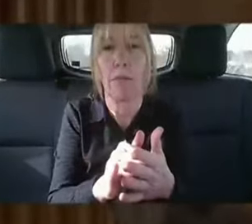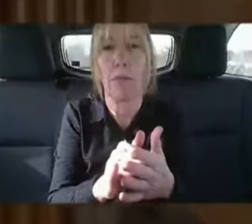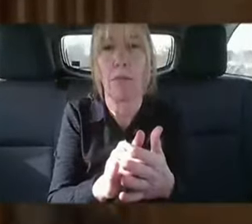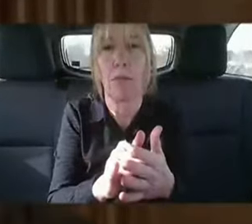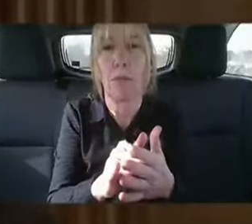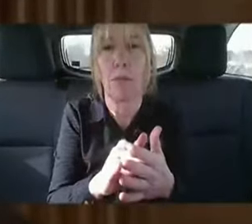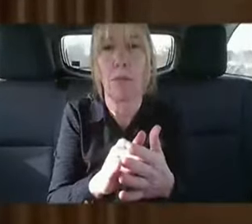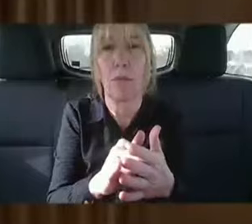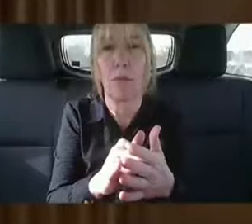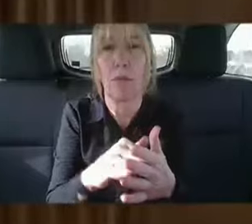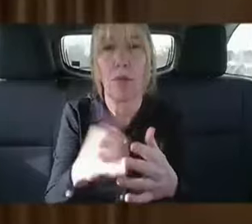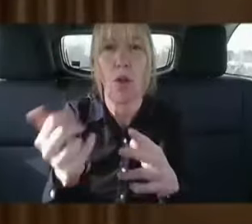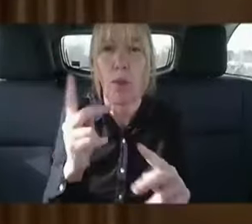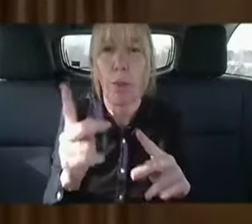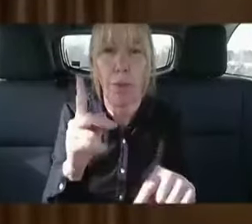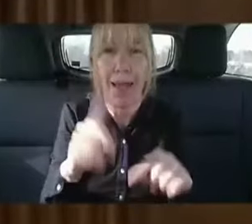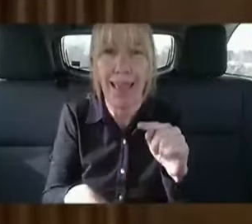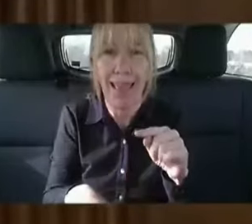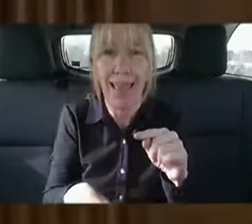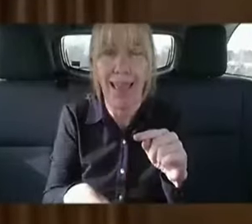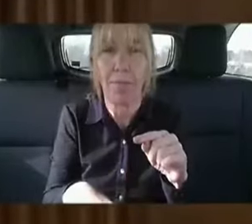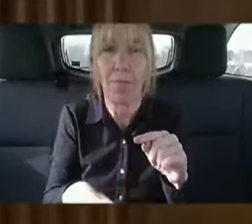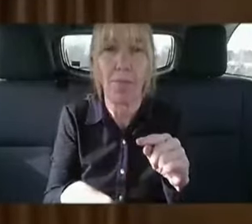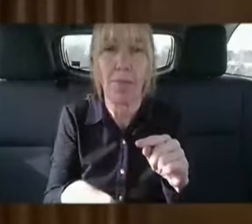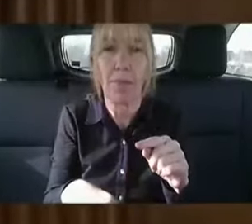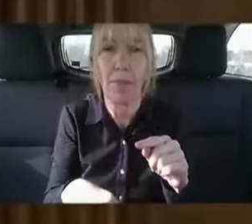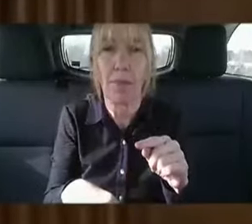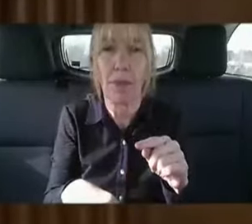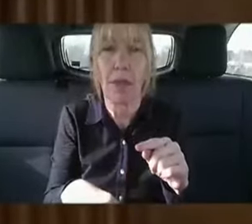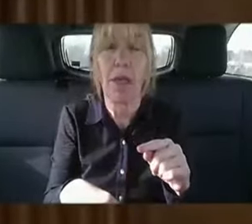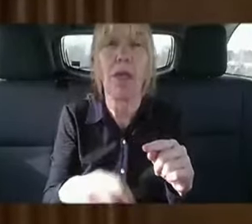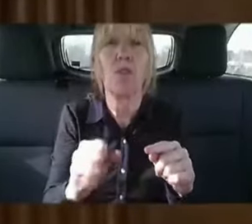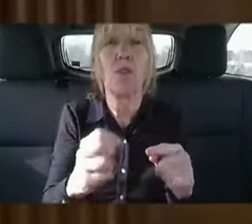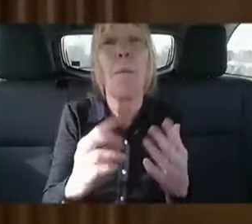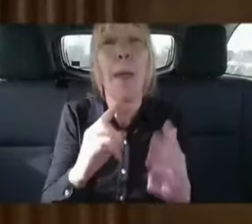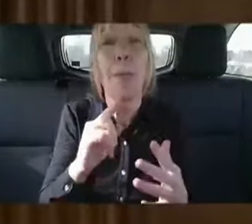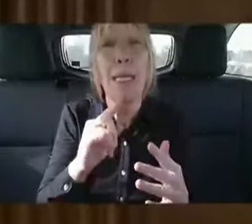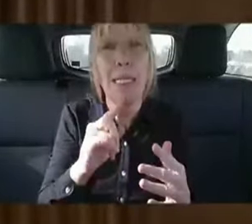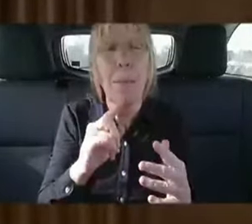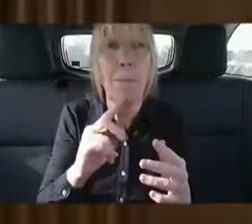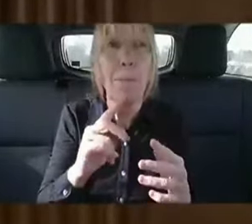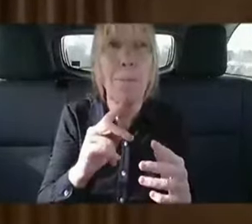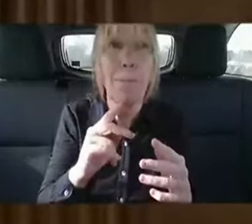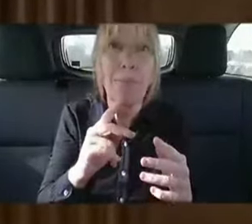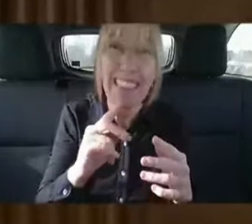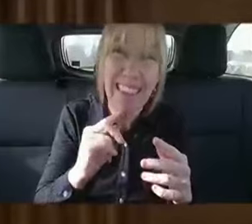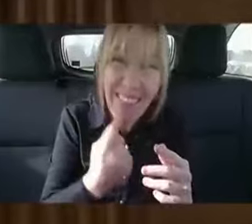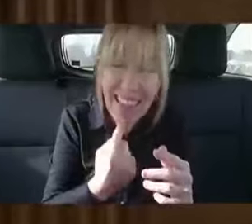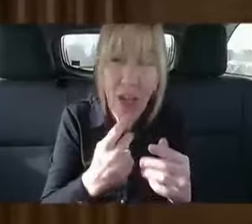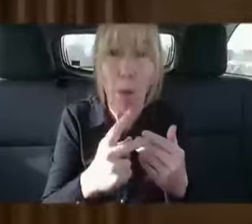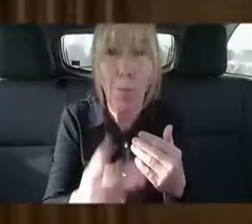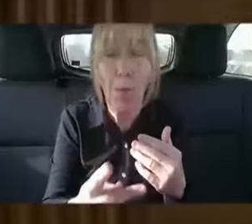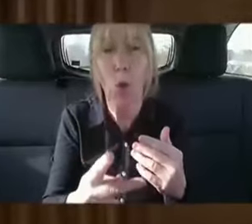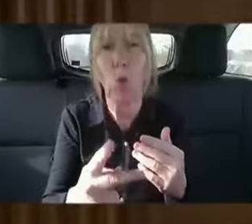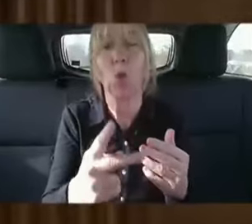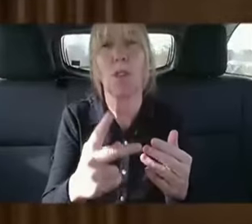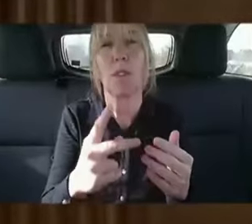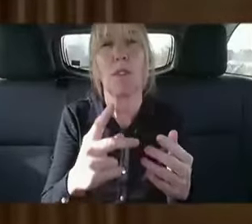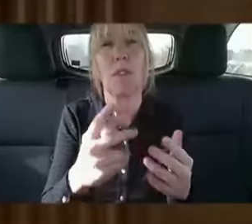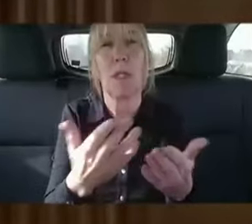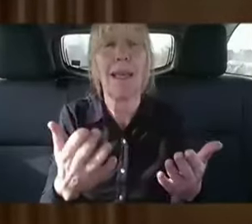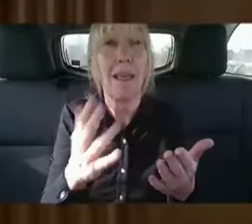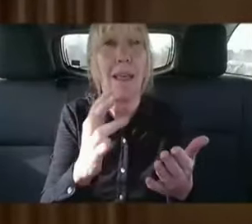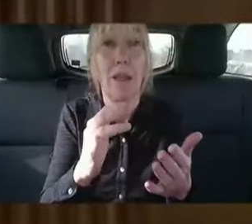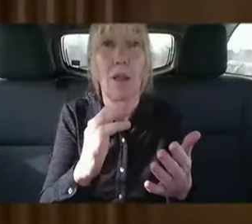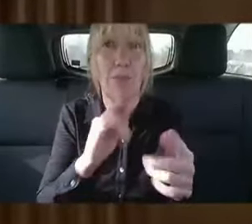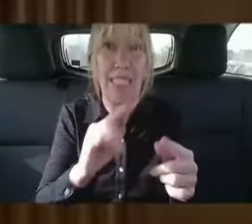bed because of severe post-exertional malaise because of something they did the day before, that's someone I'm not going